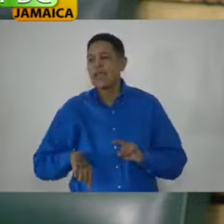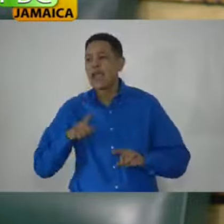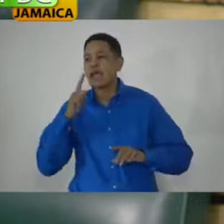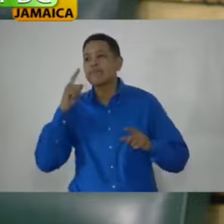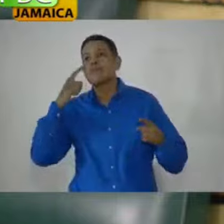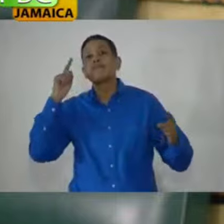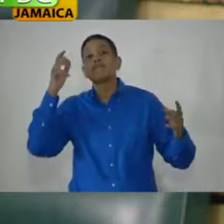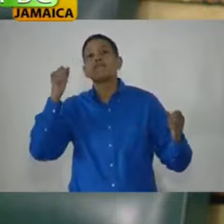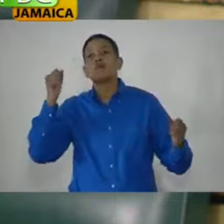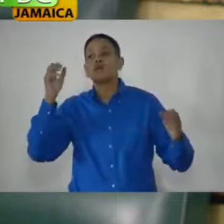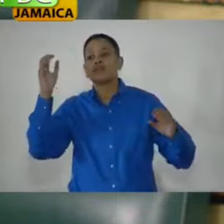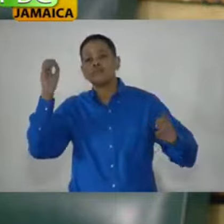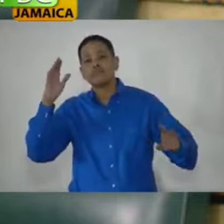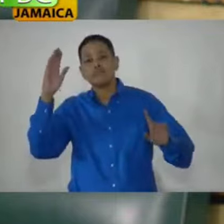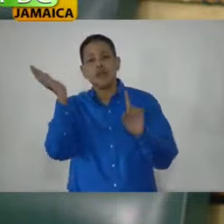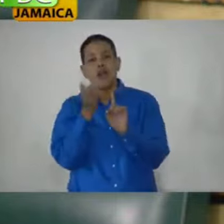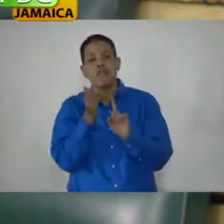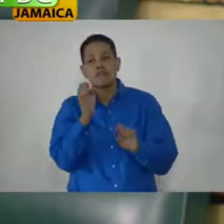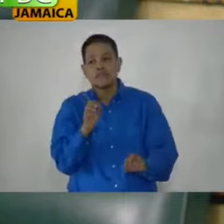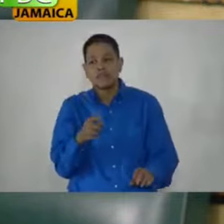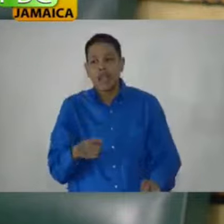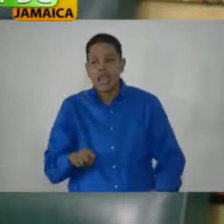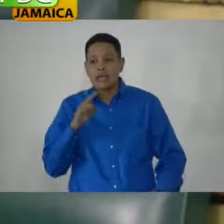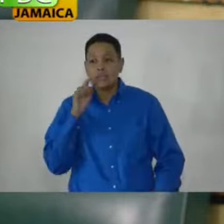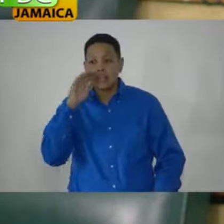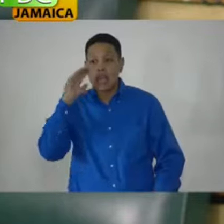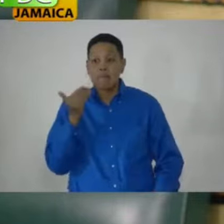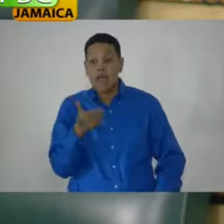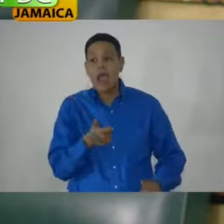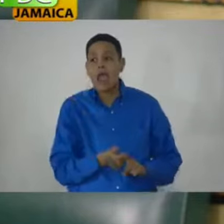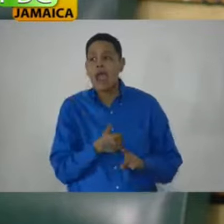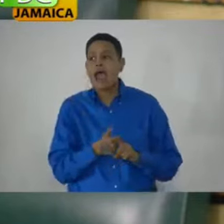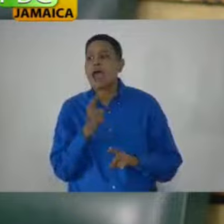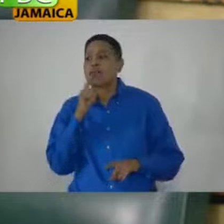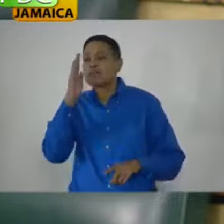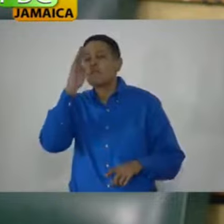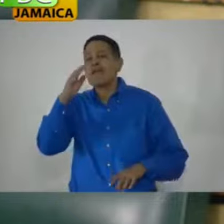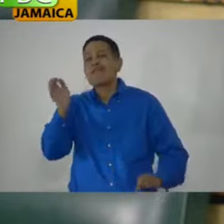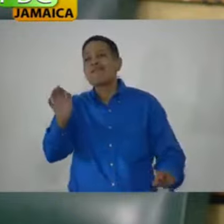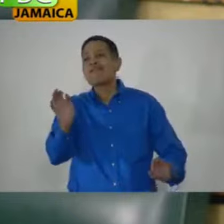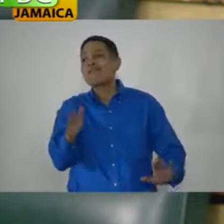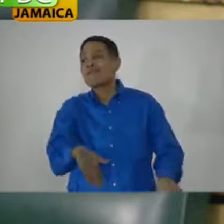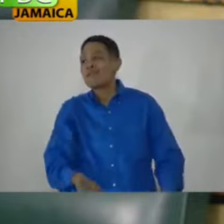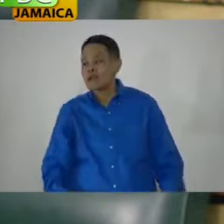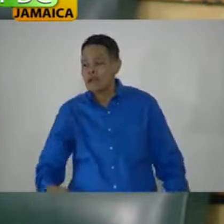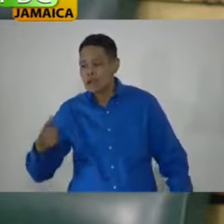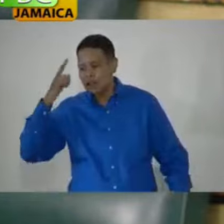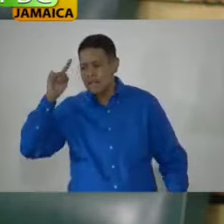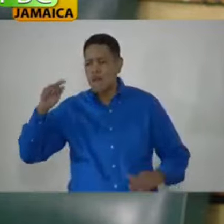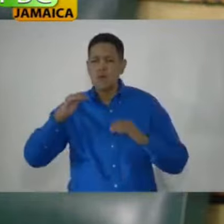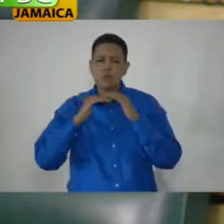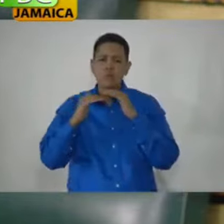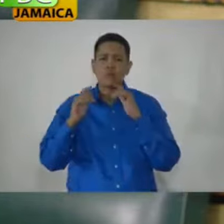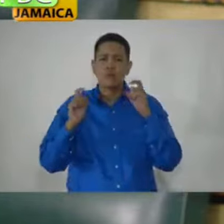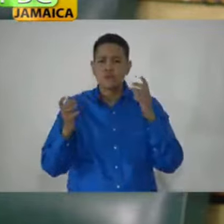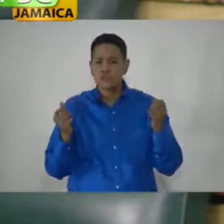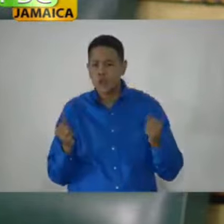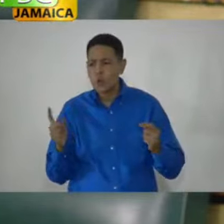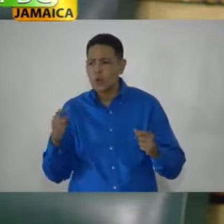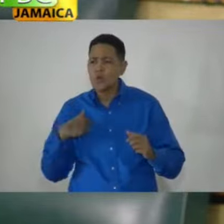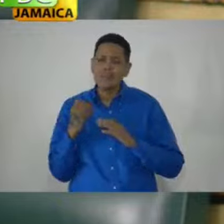fully funded? It is apparent that there is blatant disregard for the steady hand with which we